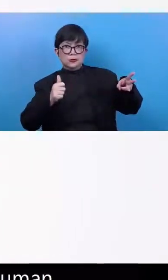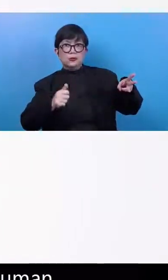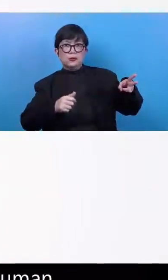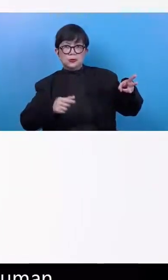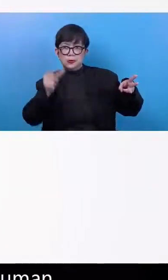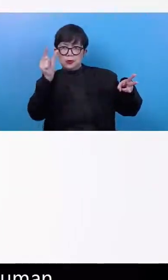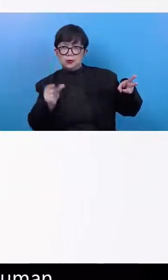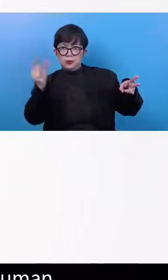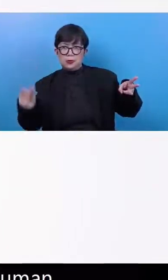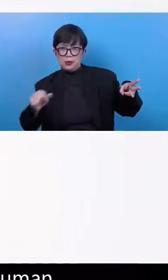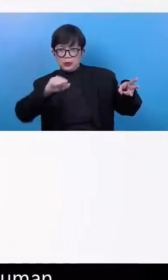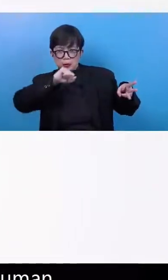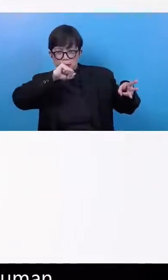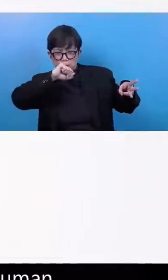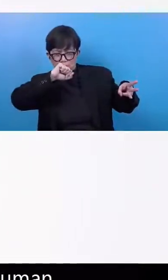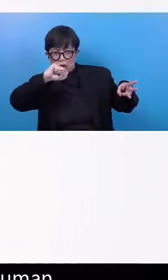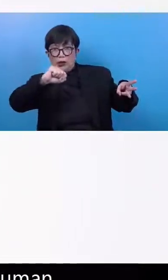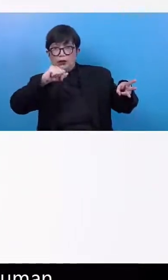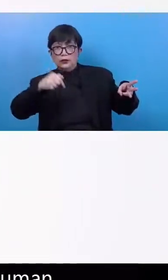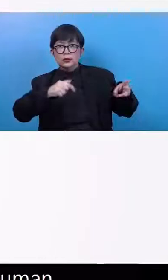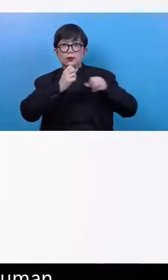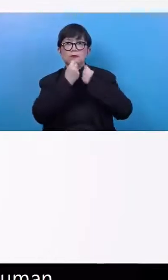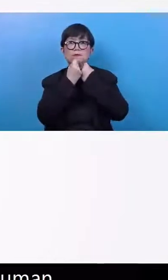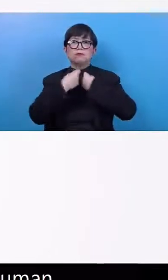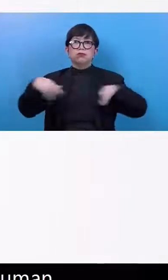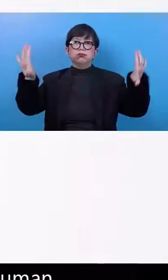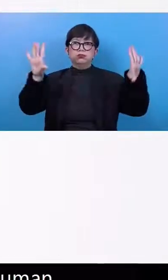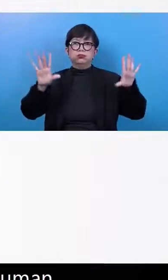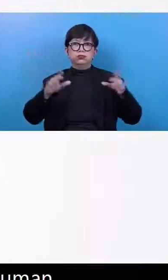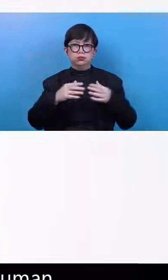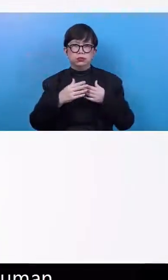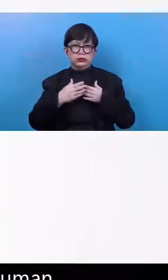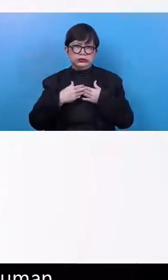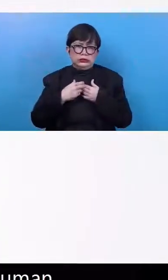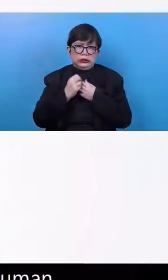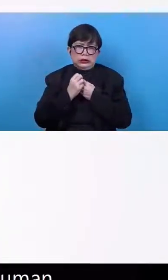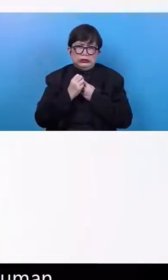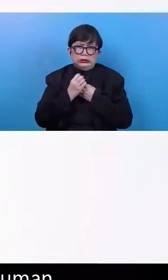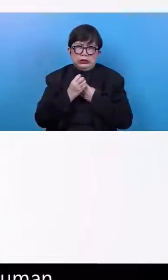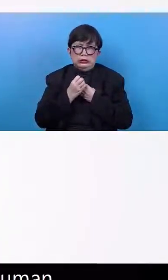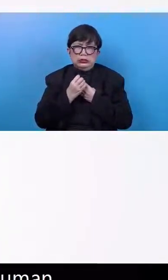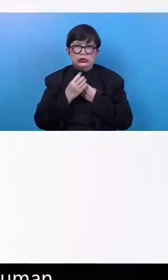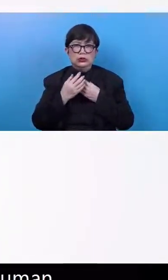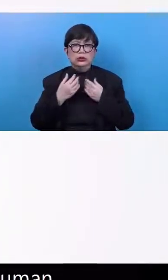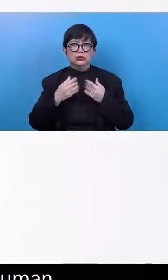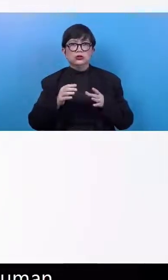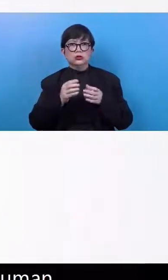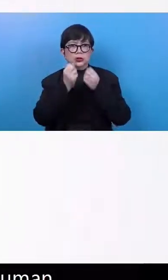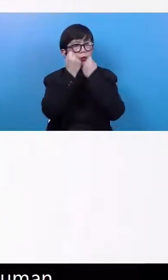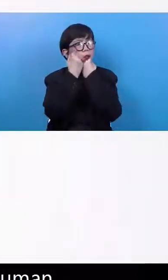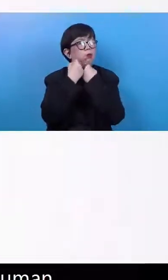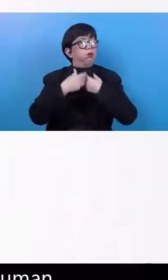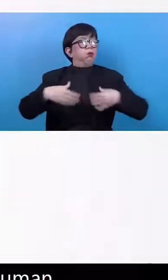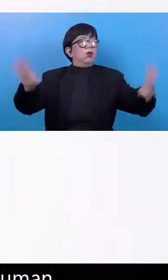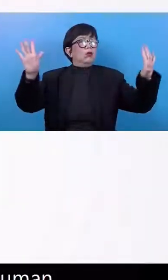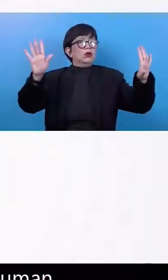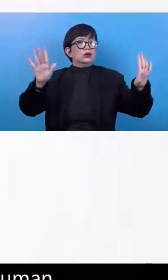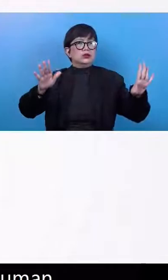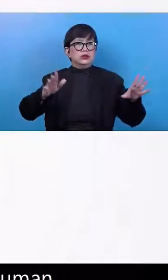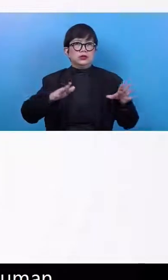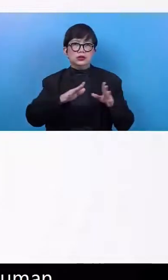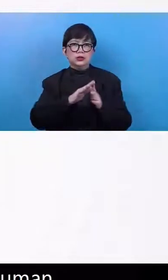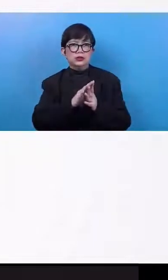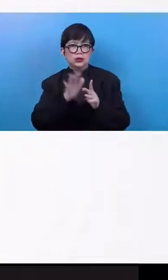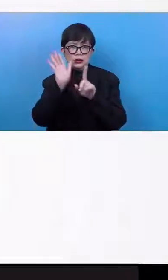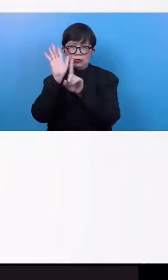from fear, and free from indignity. So he's kind of framing around all that people have faced over the